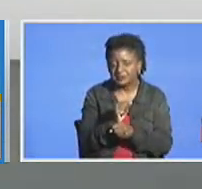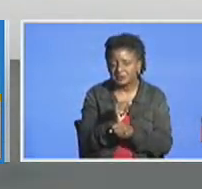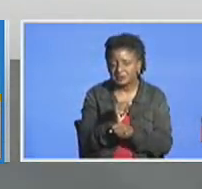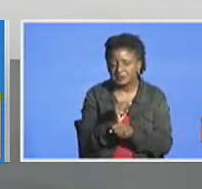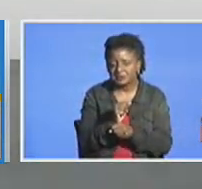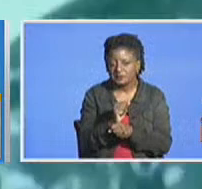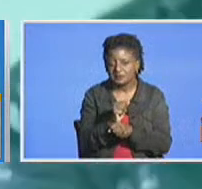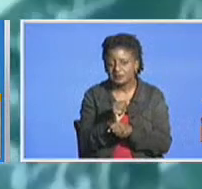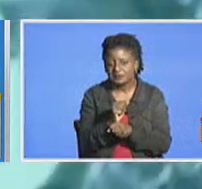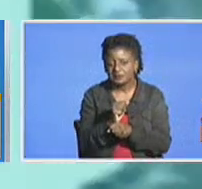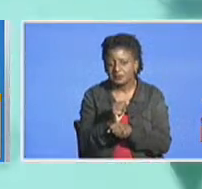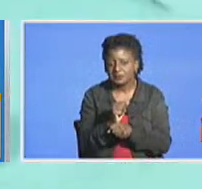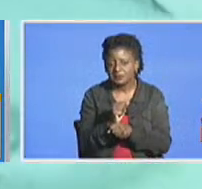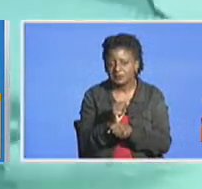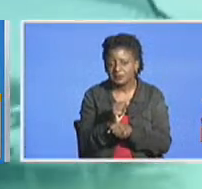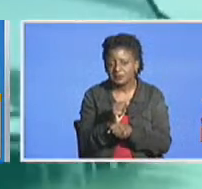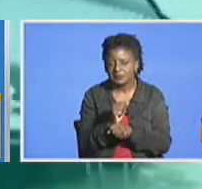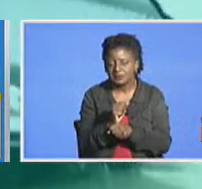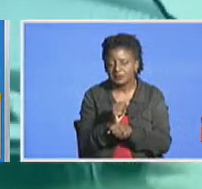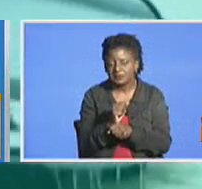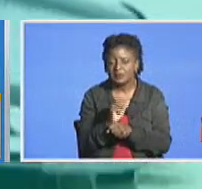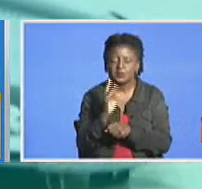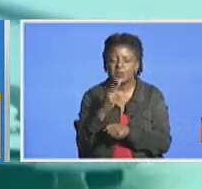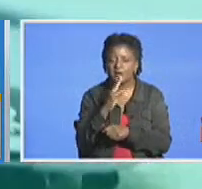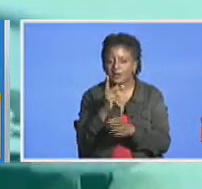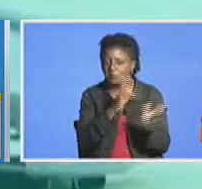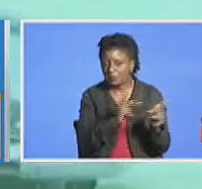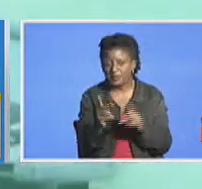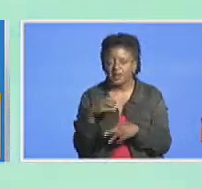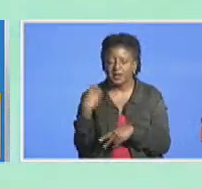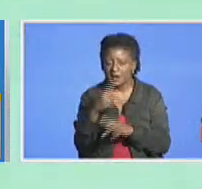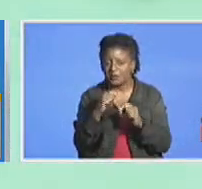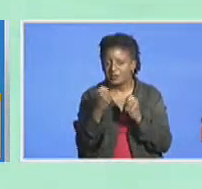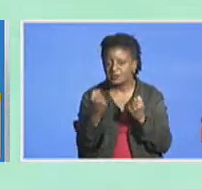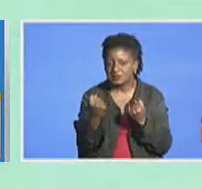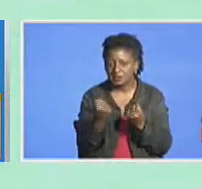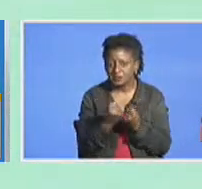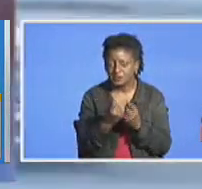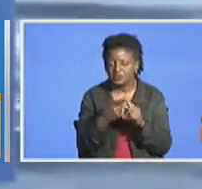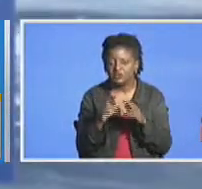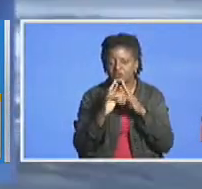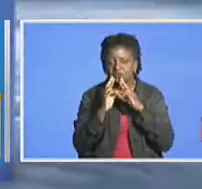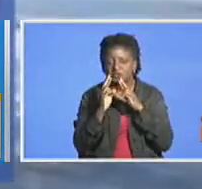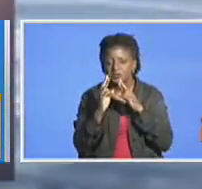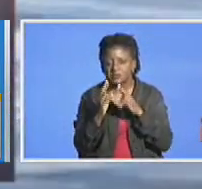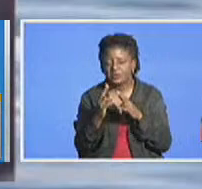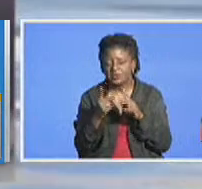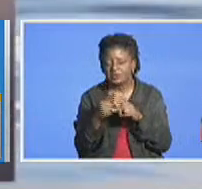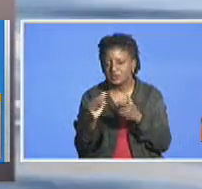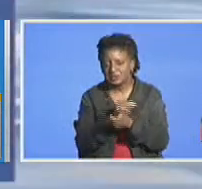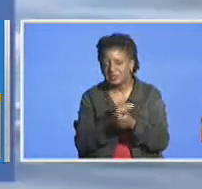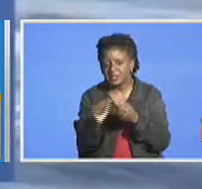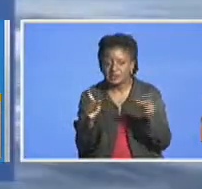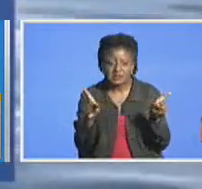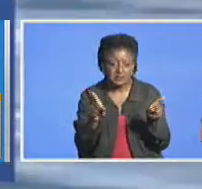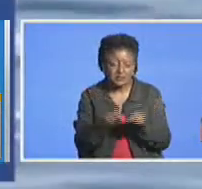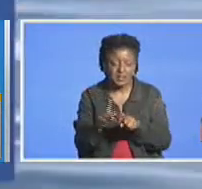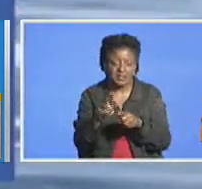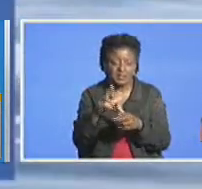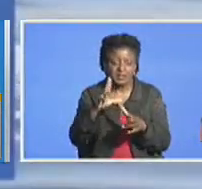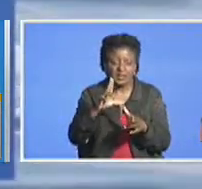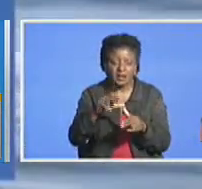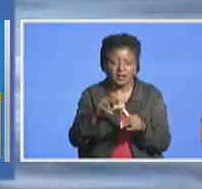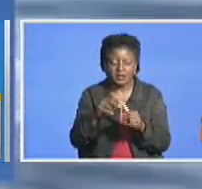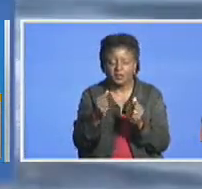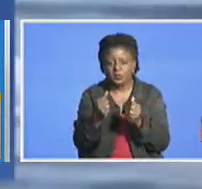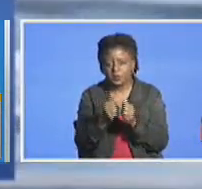and we've been preparing our team to be able to respond to disasters such as a hurricane, with a number of